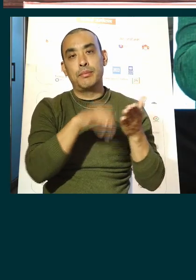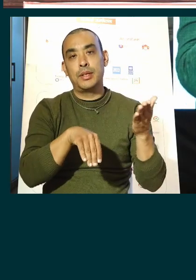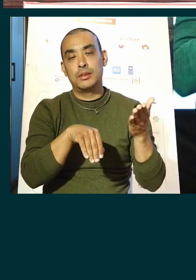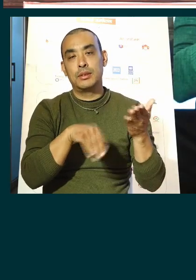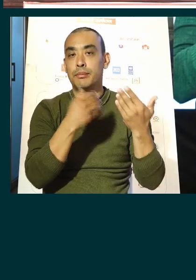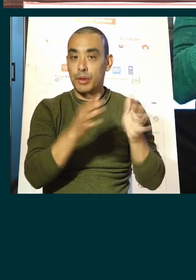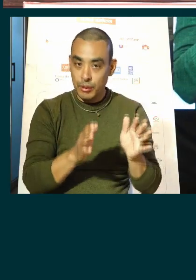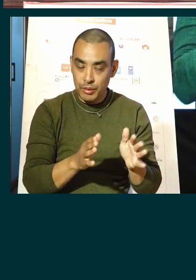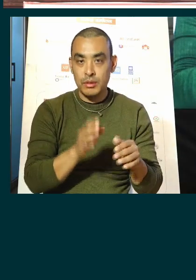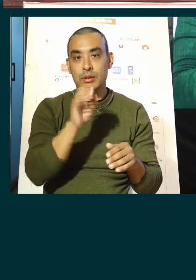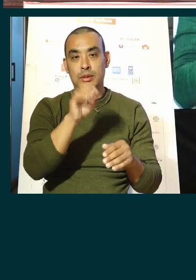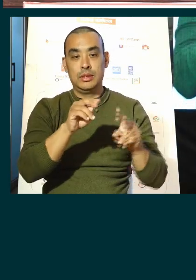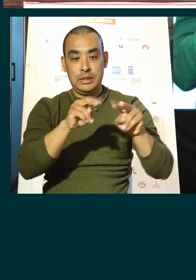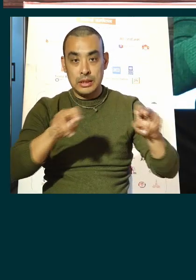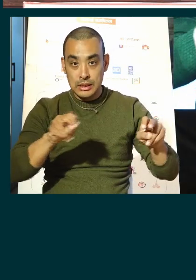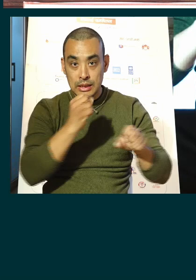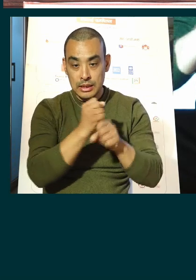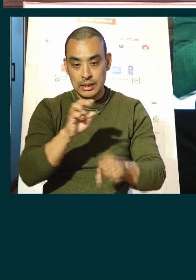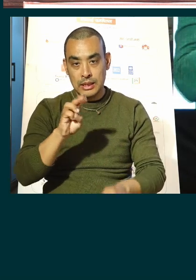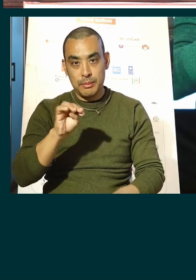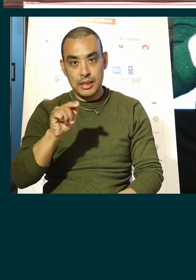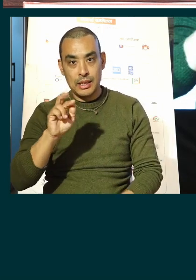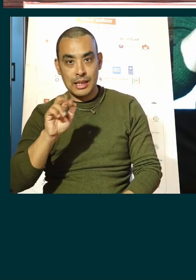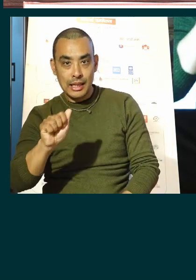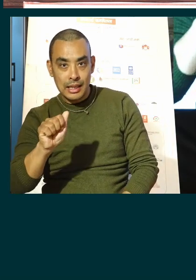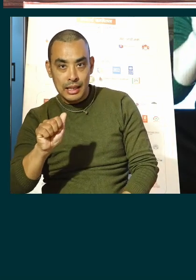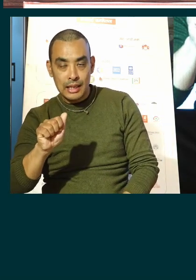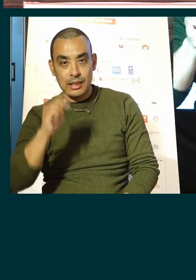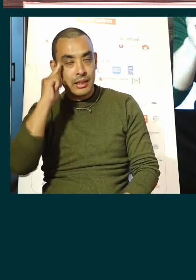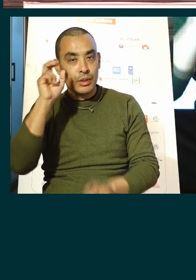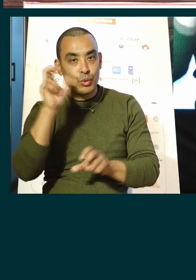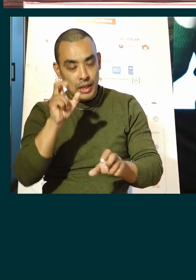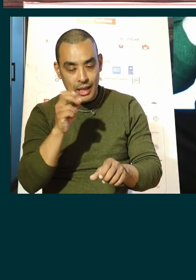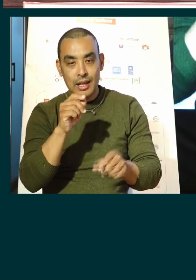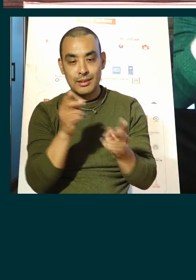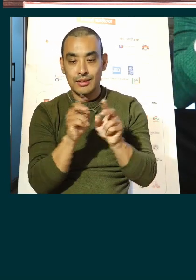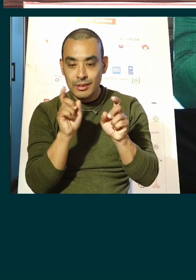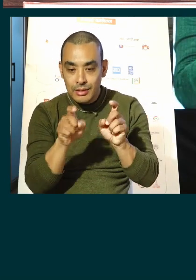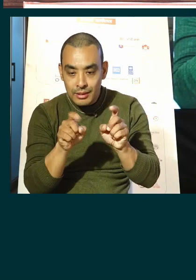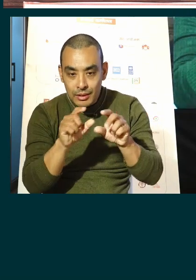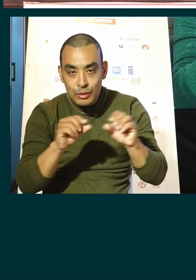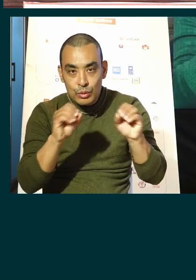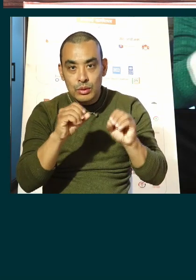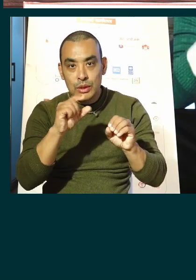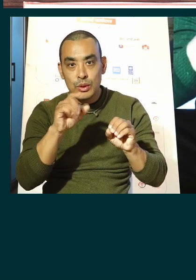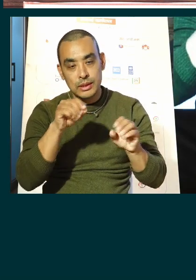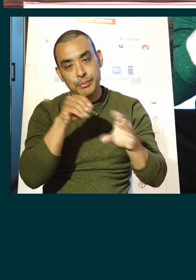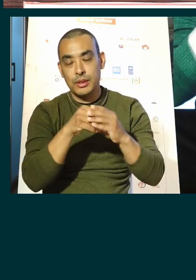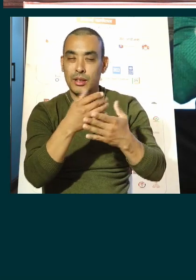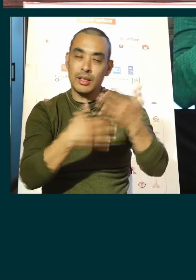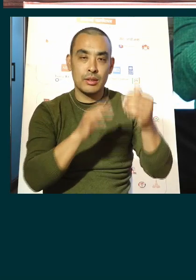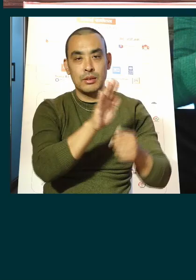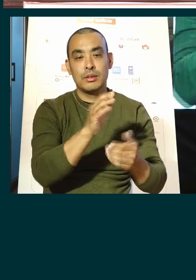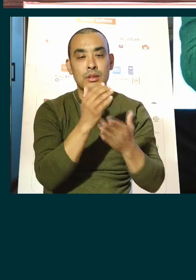platform. But if you search 𝐾𝐢𝐿 Mitra menstruation Durga on Google, you can find a lot of newspapers talking